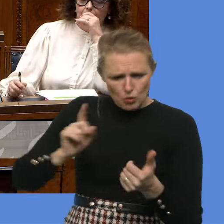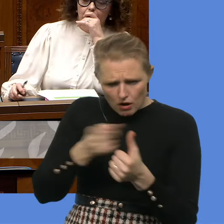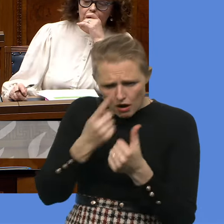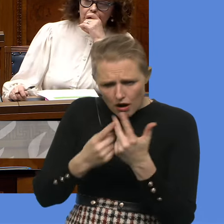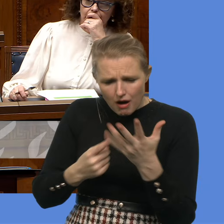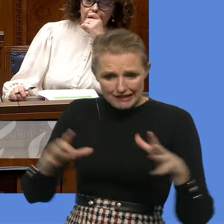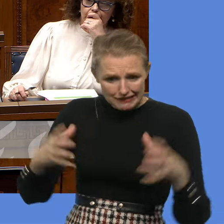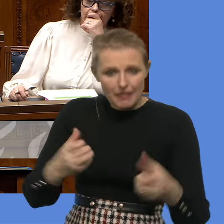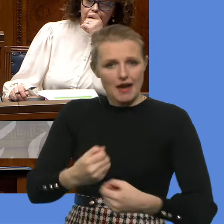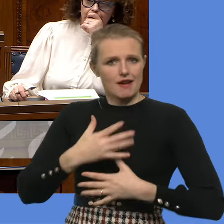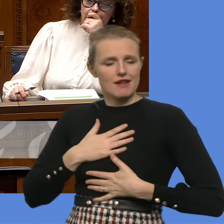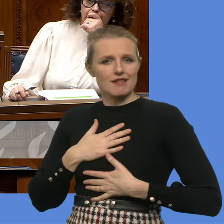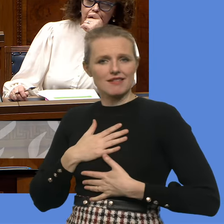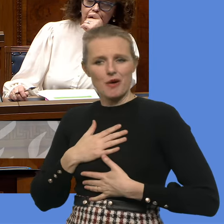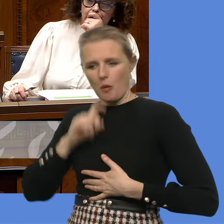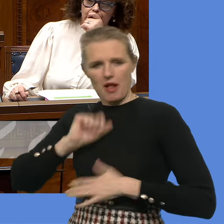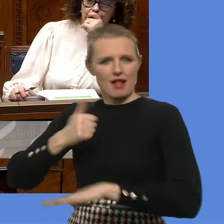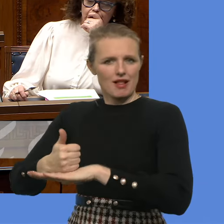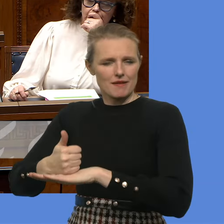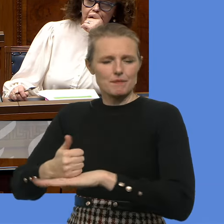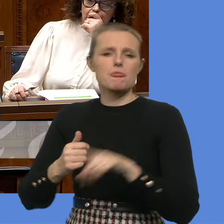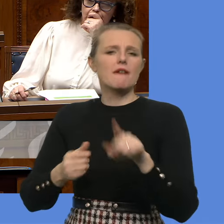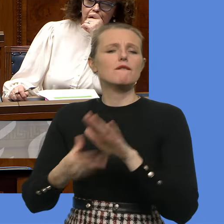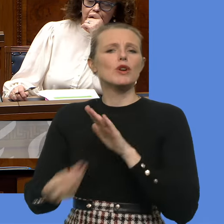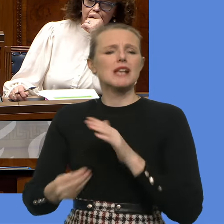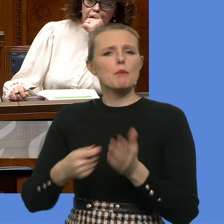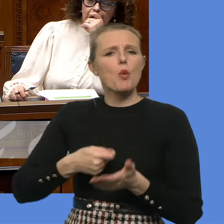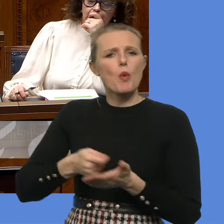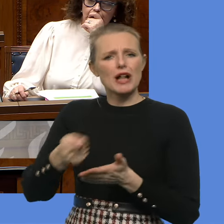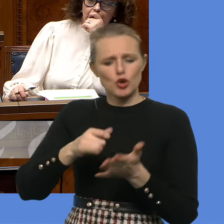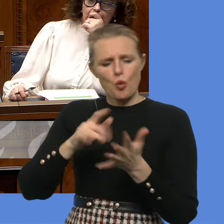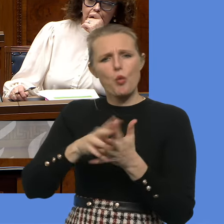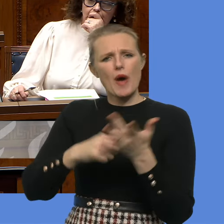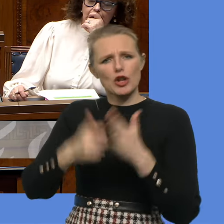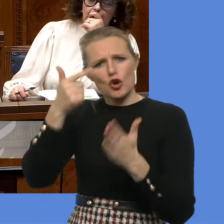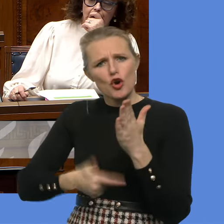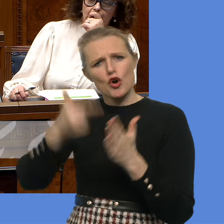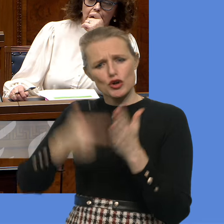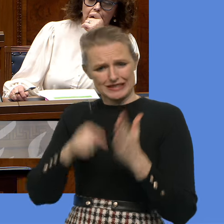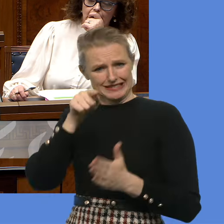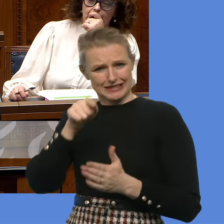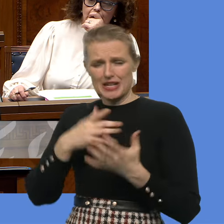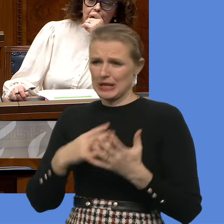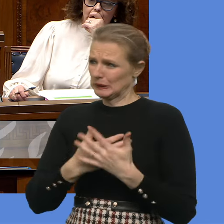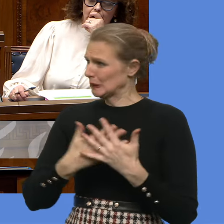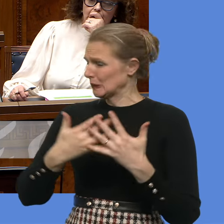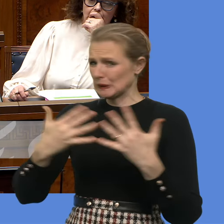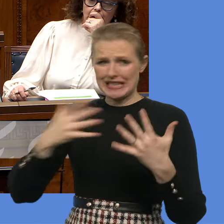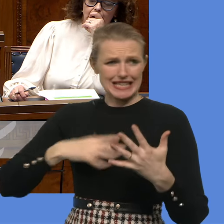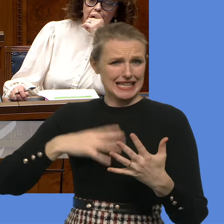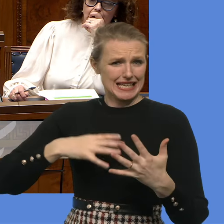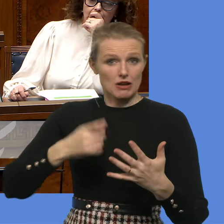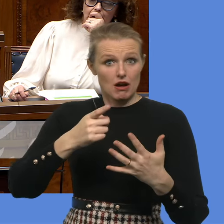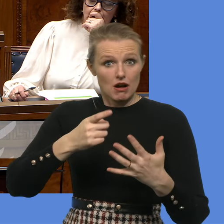For example, in response to increased demand for skilled welders, more than 180 people, many with no previous experience, have completed welding